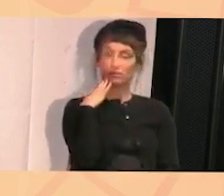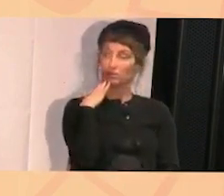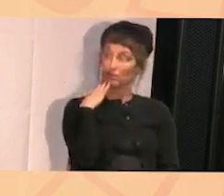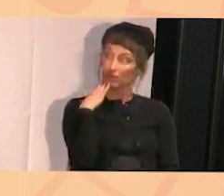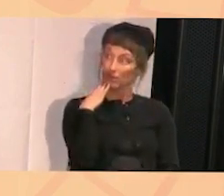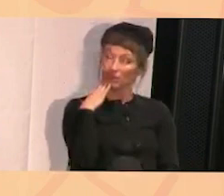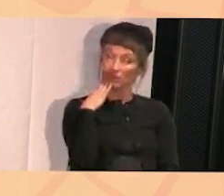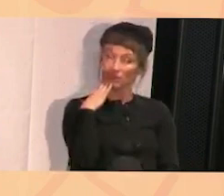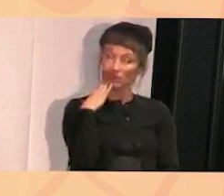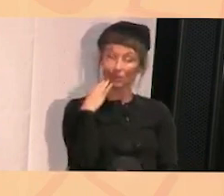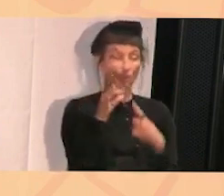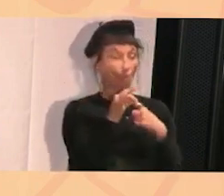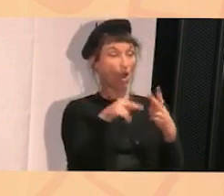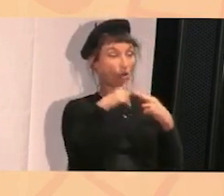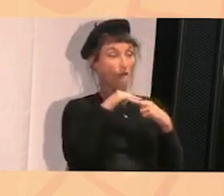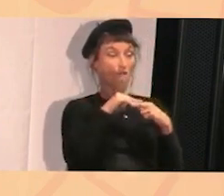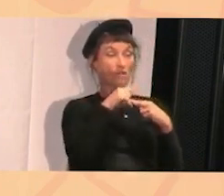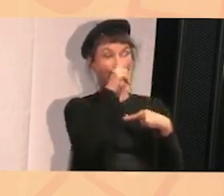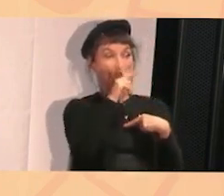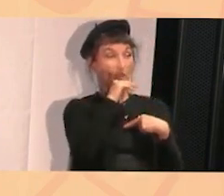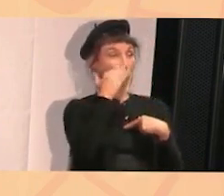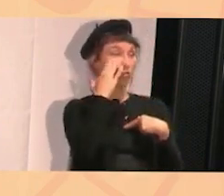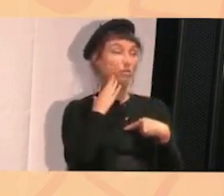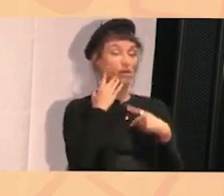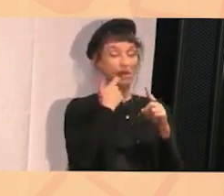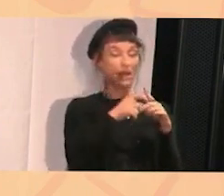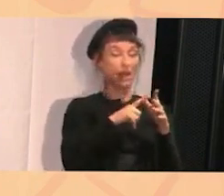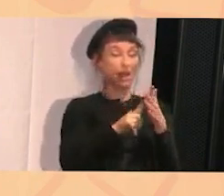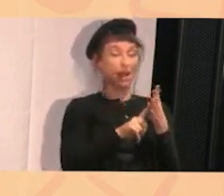one of the youngest as the Kellic director. And